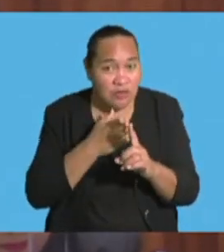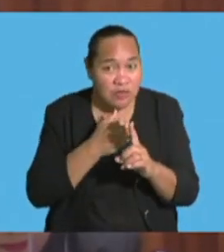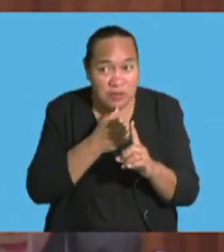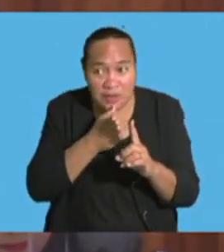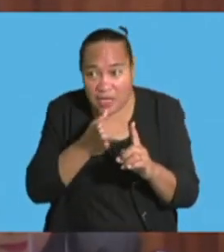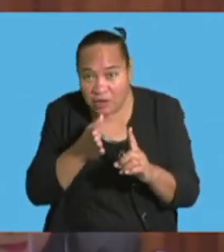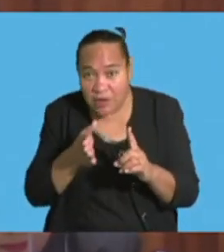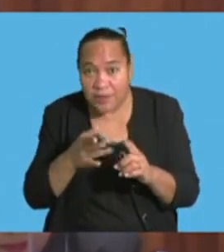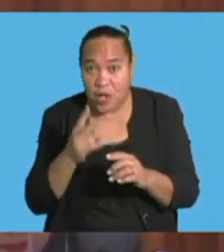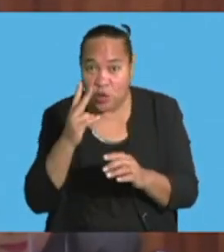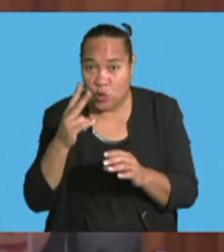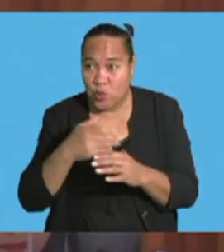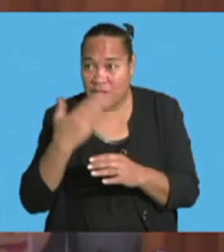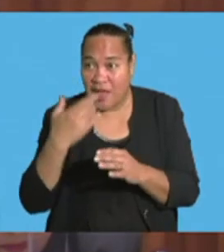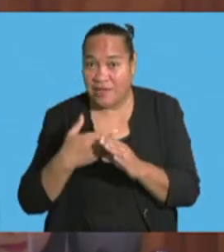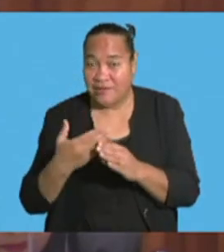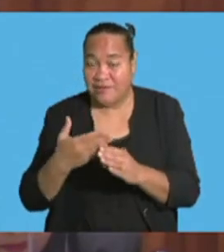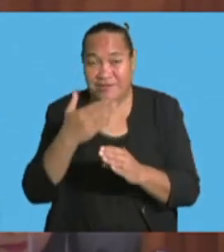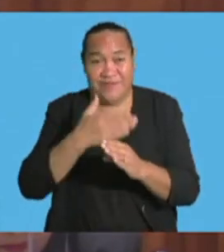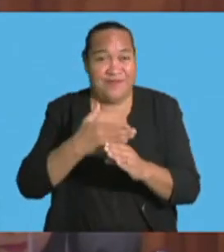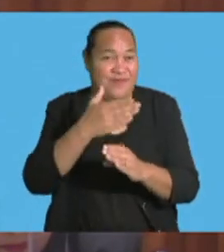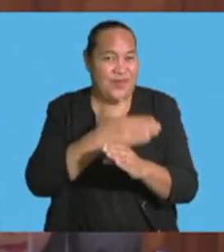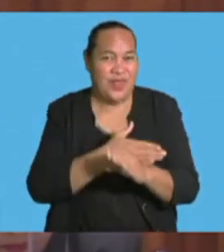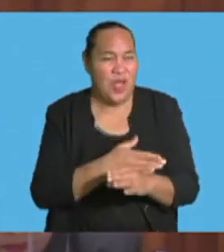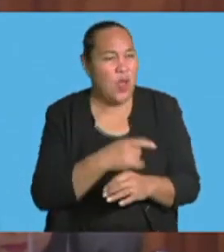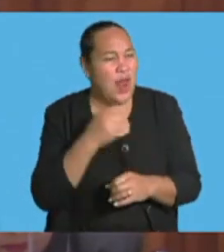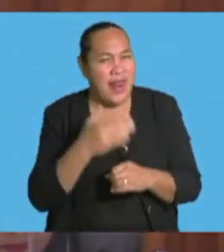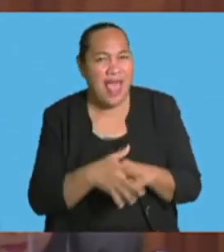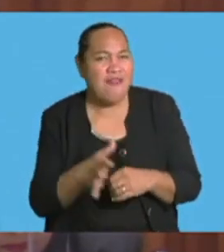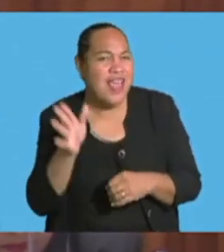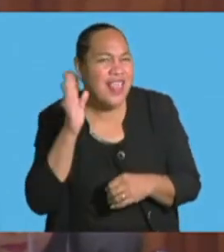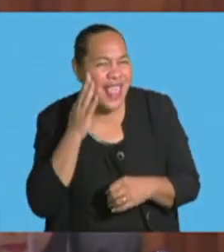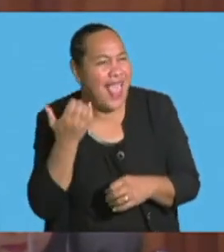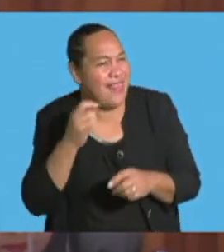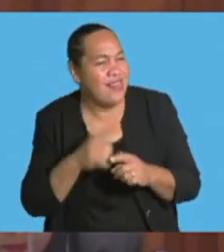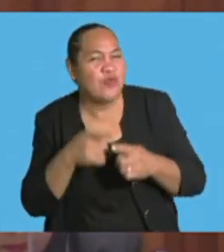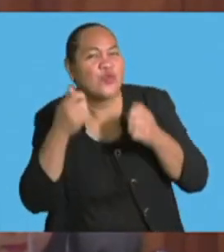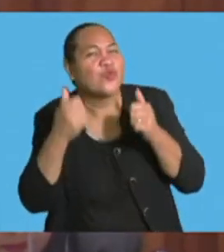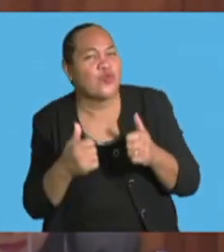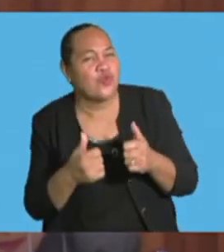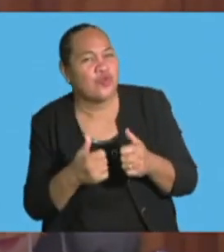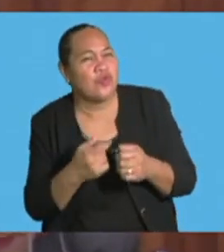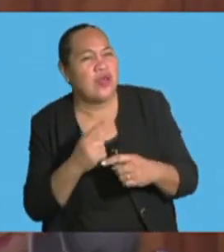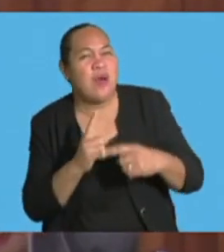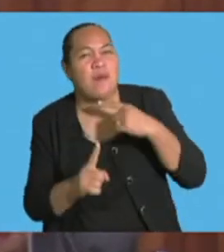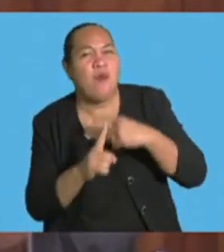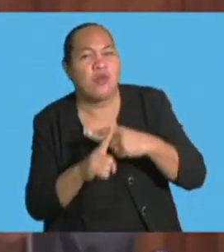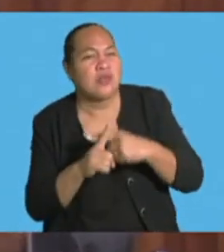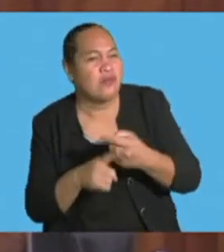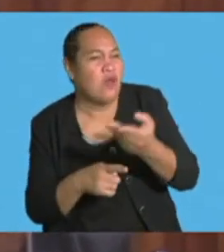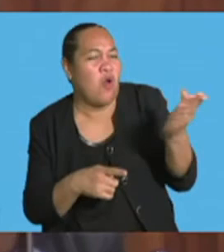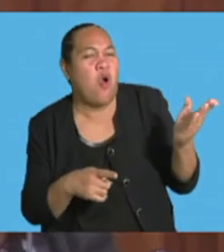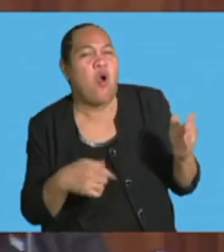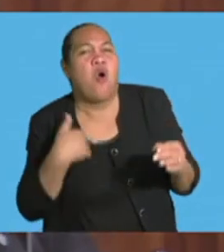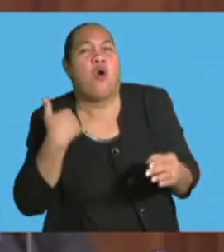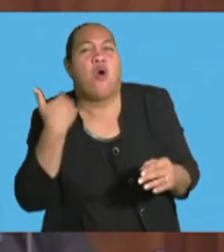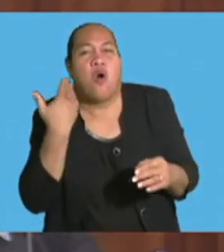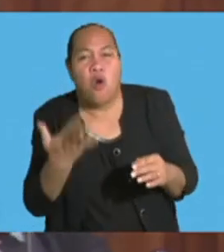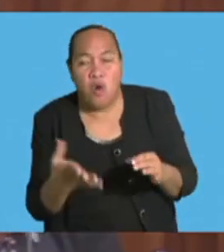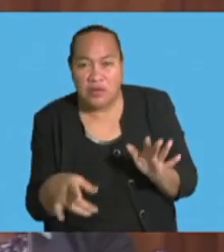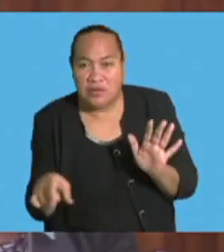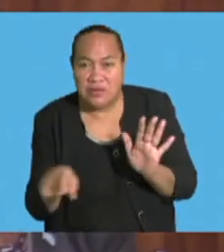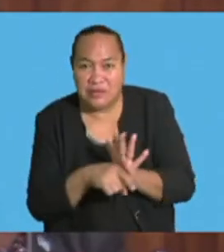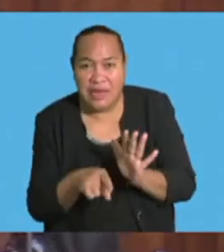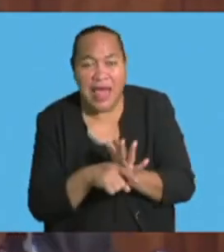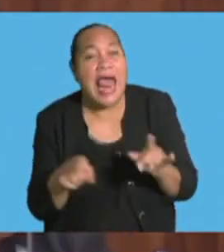over these 2 days we have heard nothing constructive from the opposition. In fact, their contribution has been hollow like the